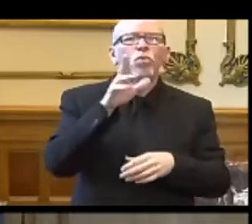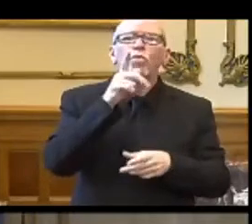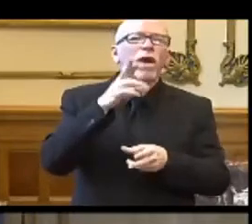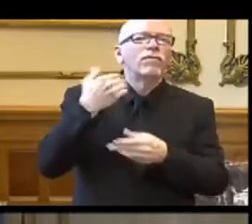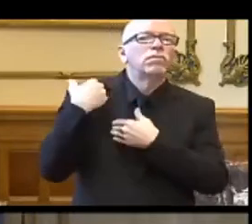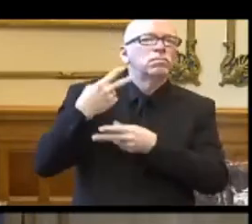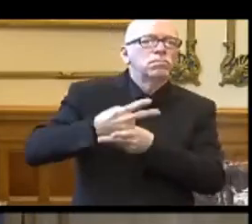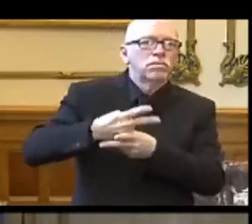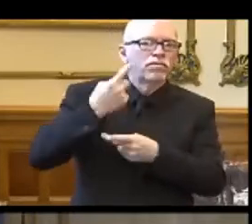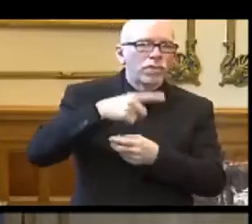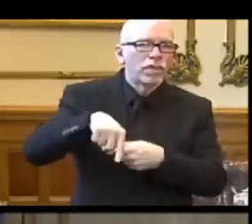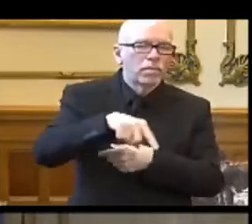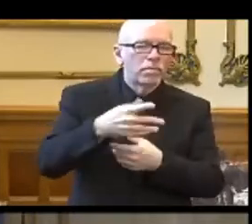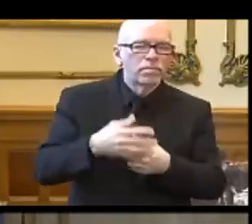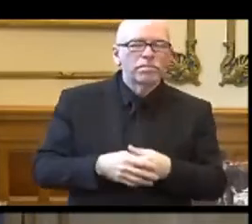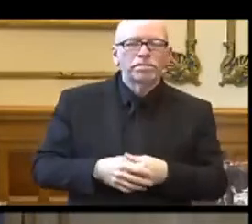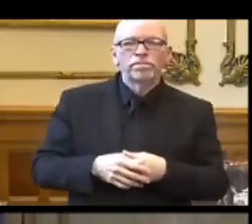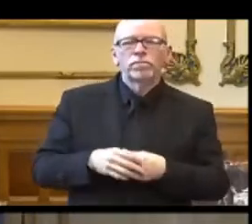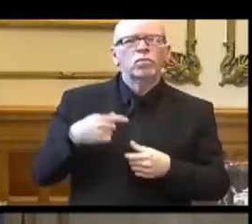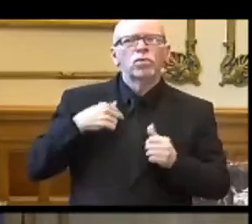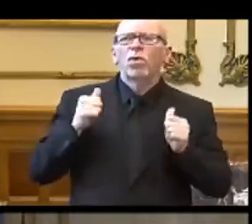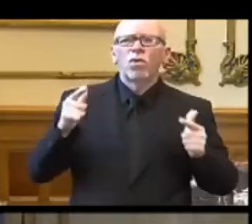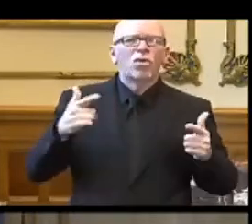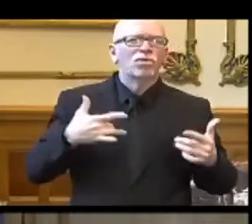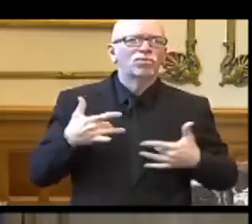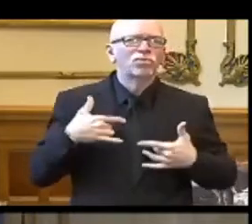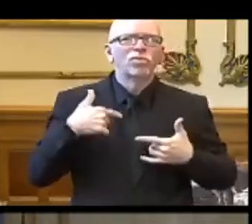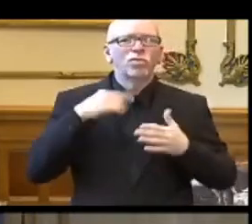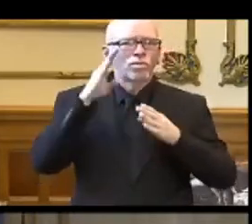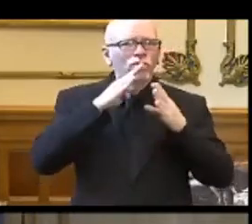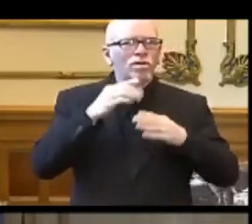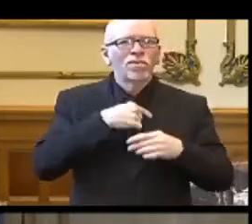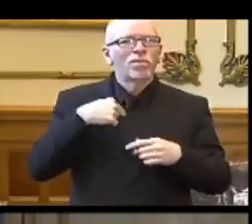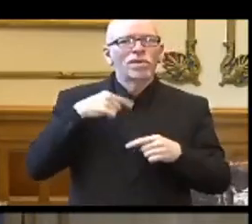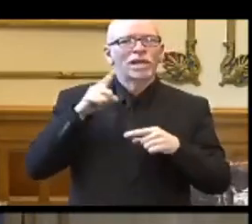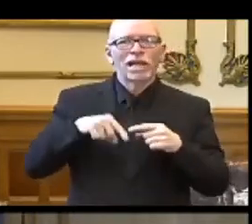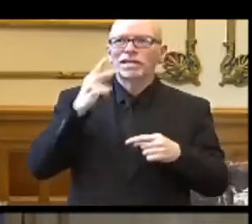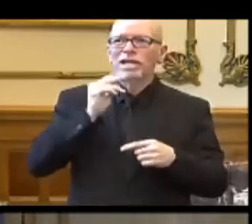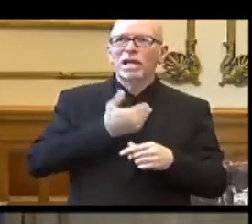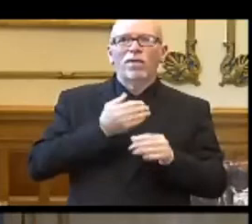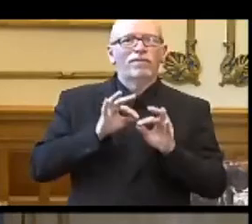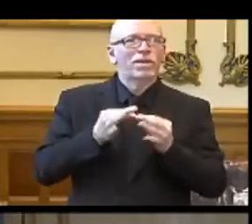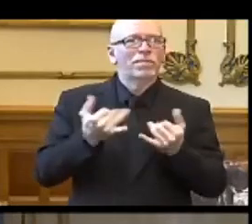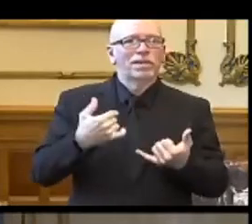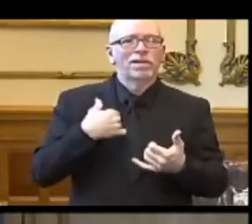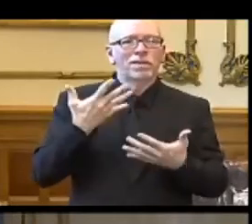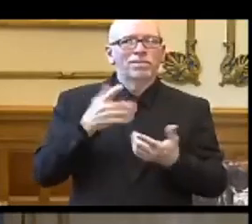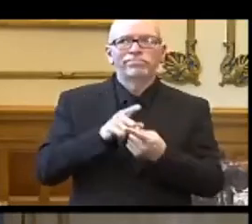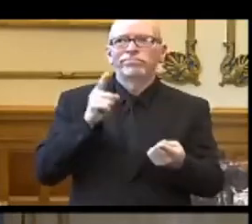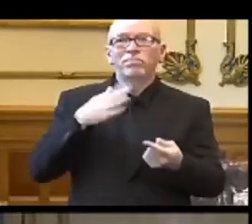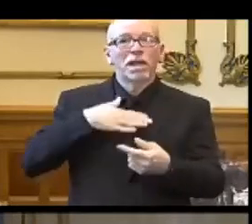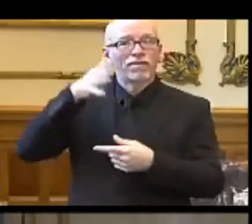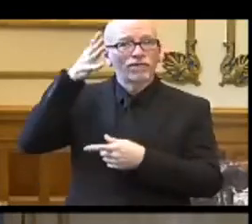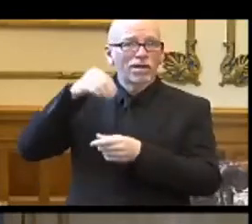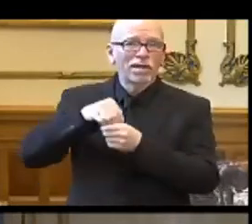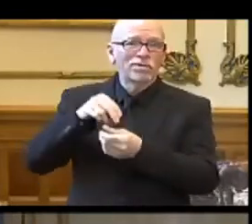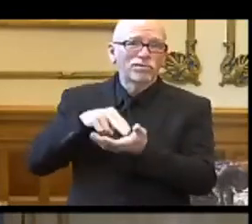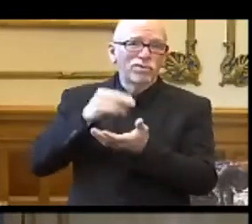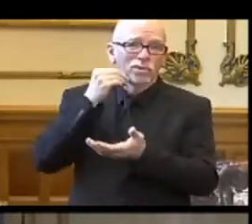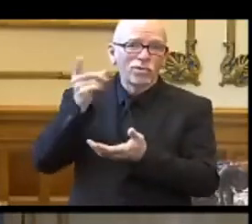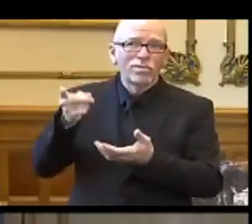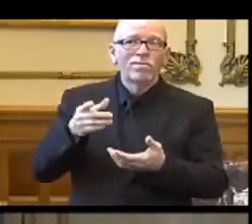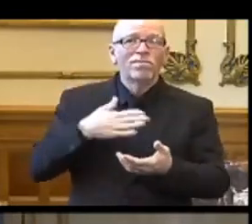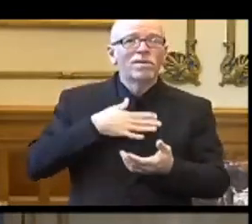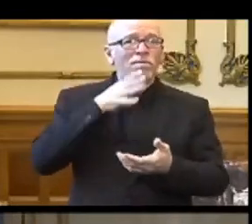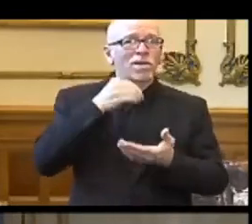know what's happening. We're all concerned and very worried, and we can't see our loved ones right now. My own father's in a residential facility, and my